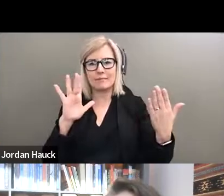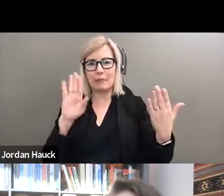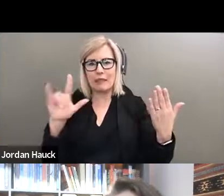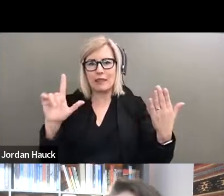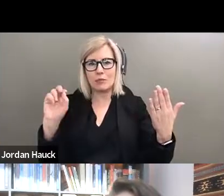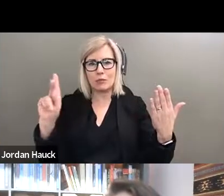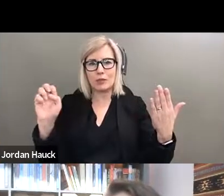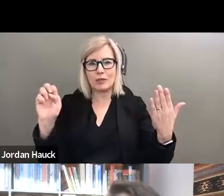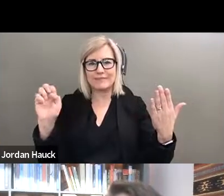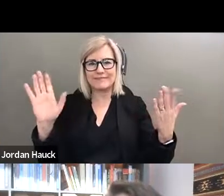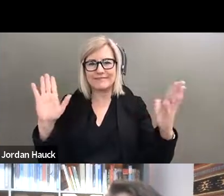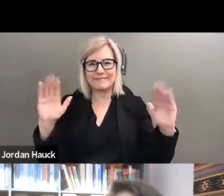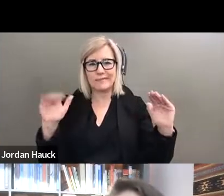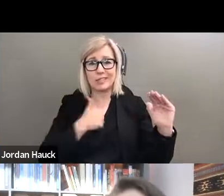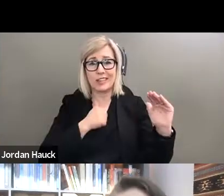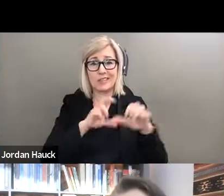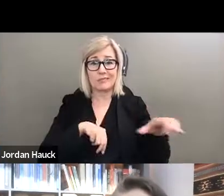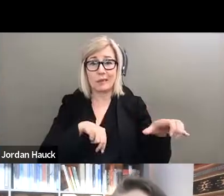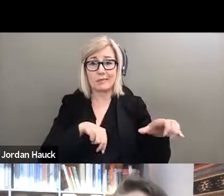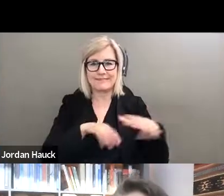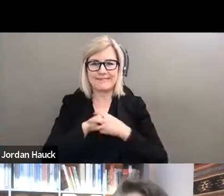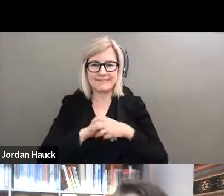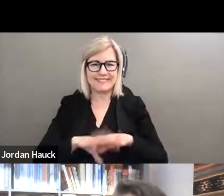with the rest of the questions. Sorry, I have to jump off.